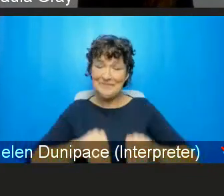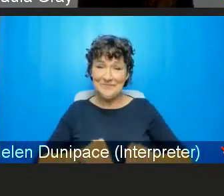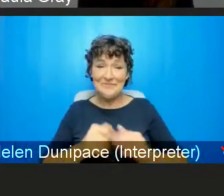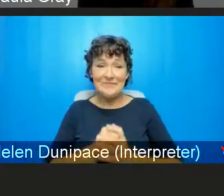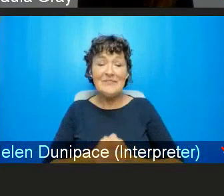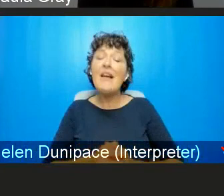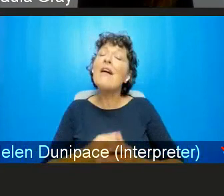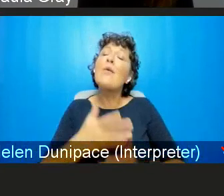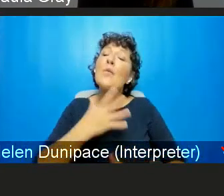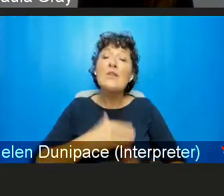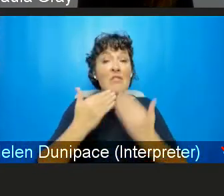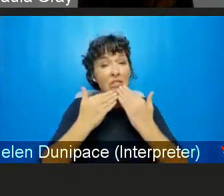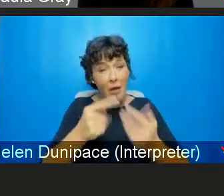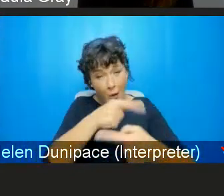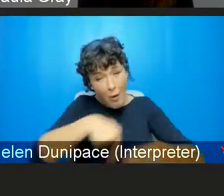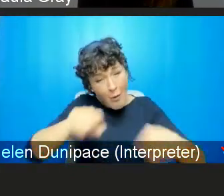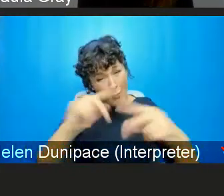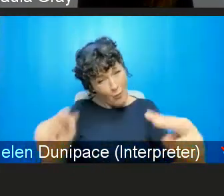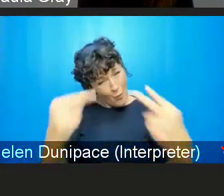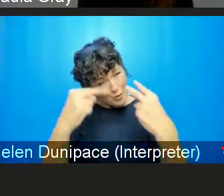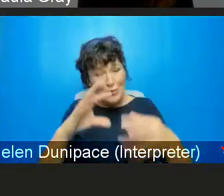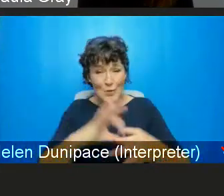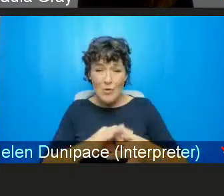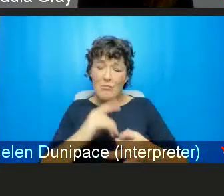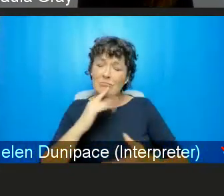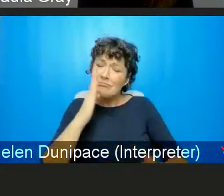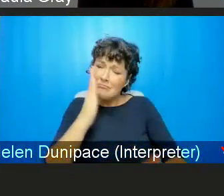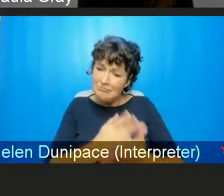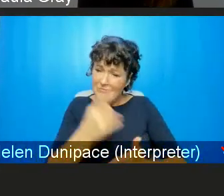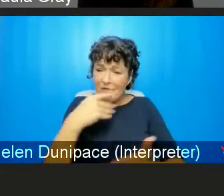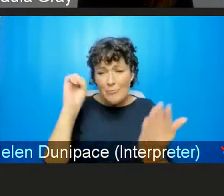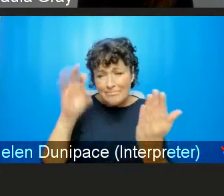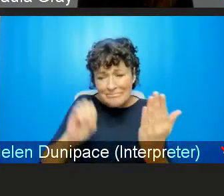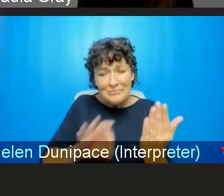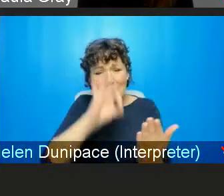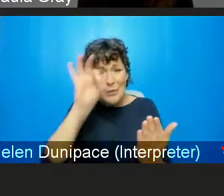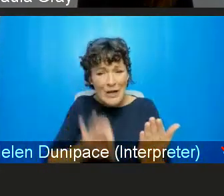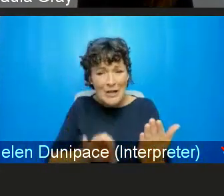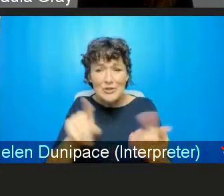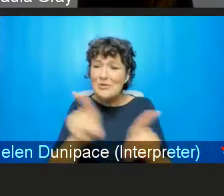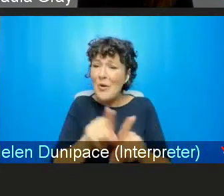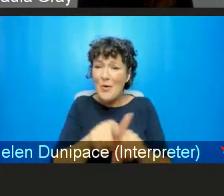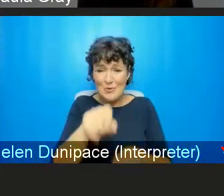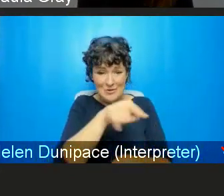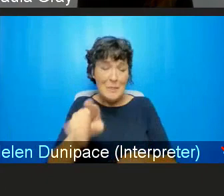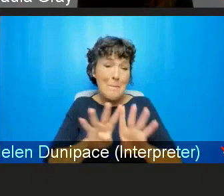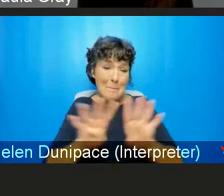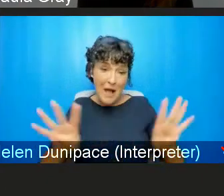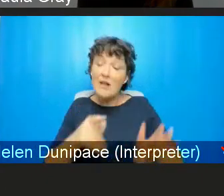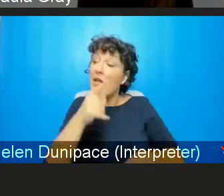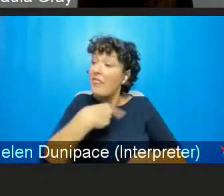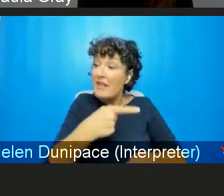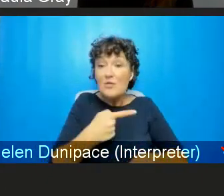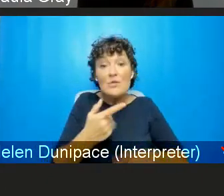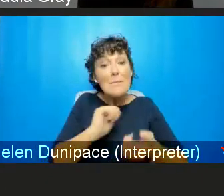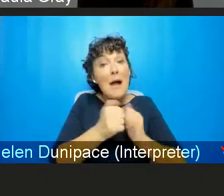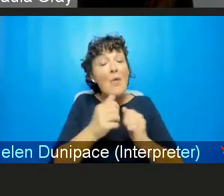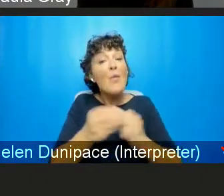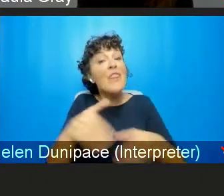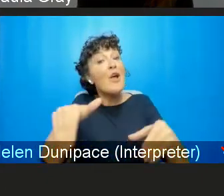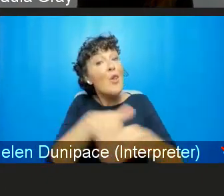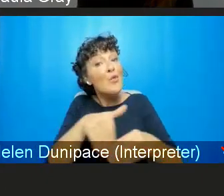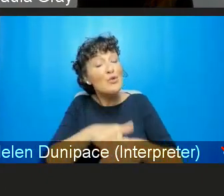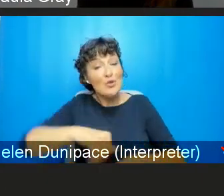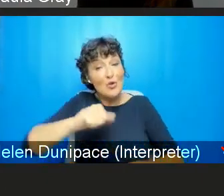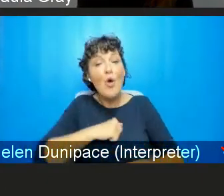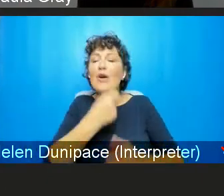to thank you all for joining us today and making such a contribution to our panel, brought to you in partnership with Inclusion Scotland and Disability